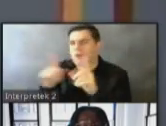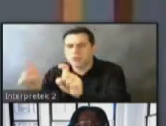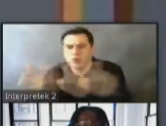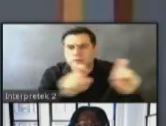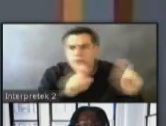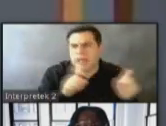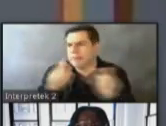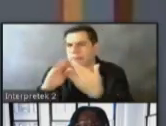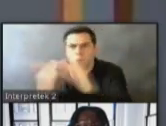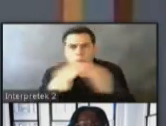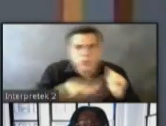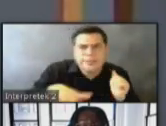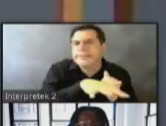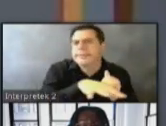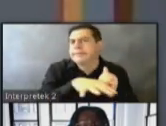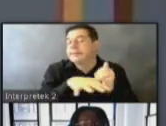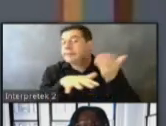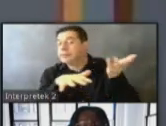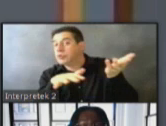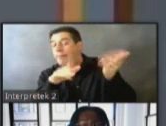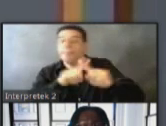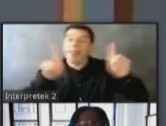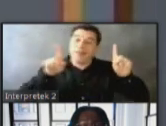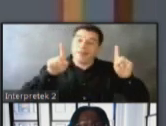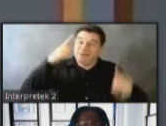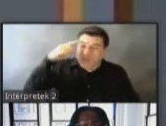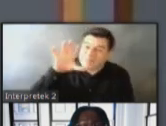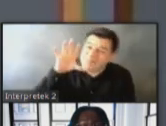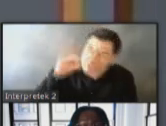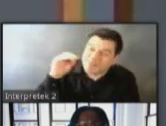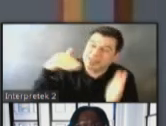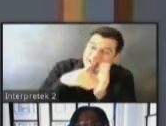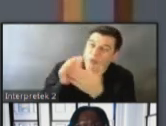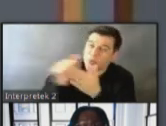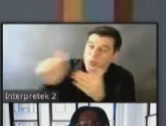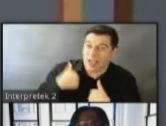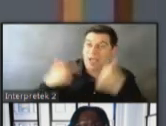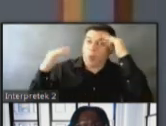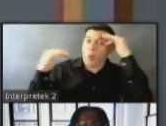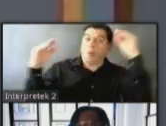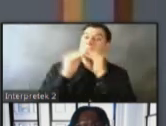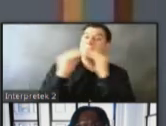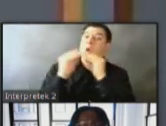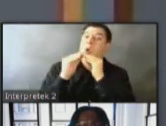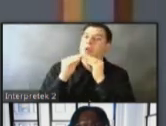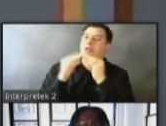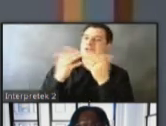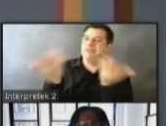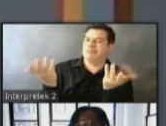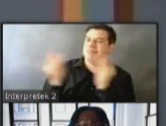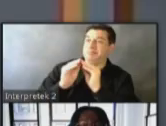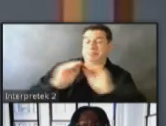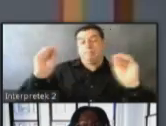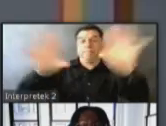But yeah, for $50,000, I was kind of hoping for you know, some magic bullets, but they're not here. And I think what that tells us